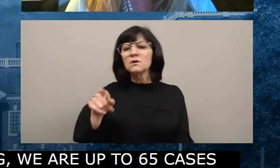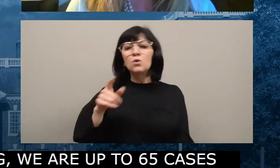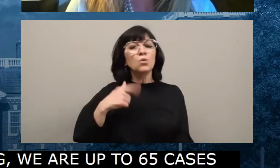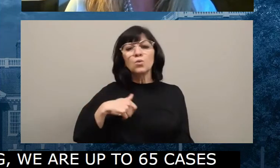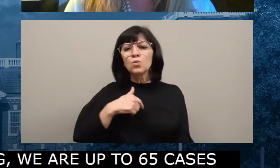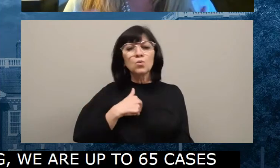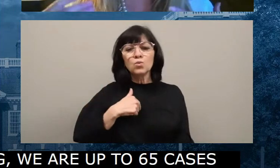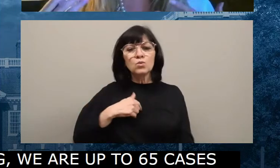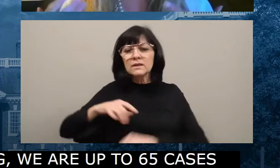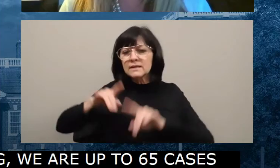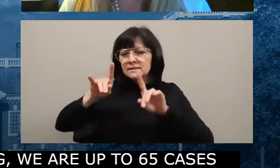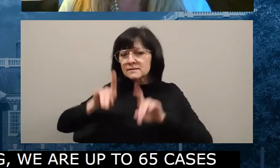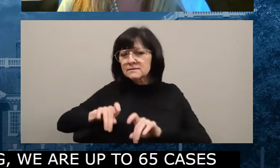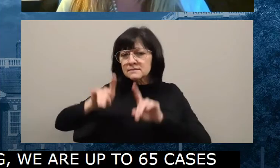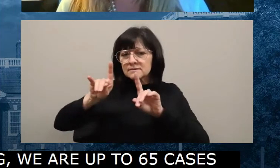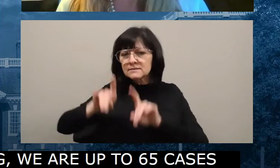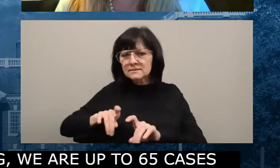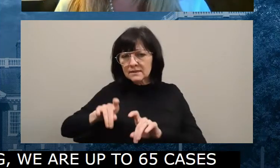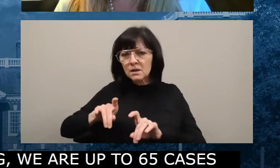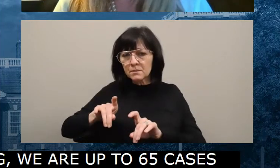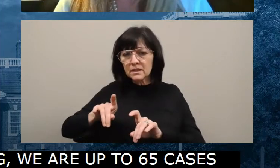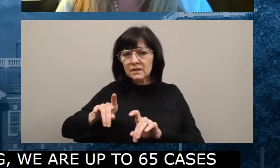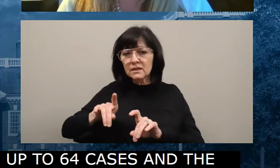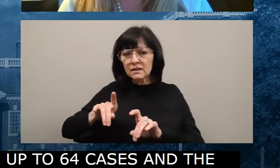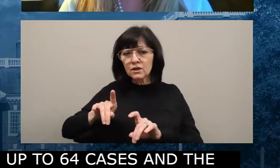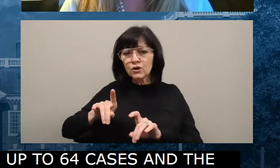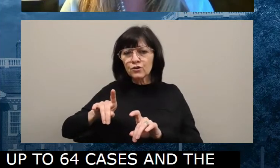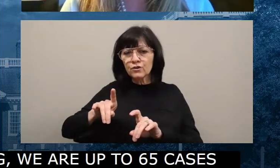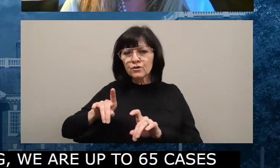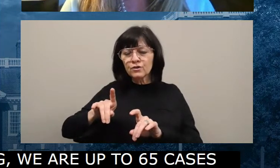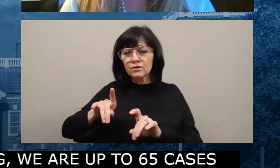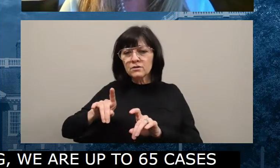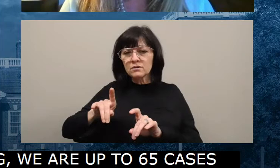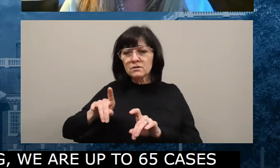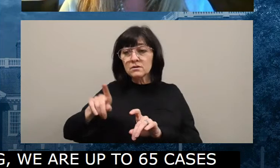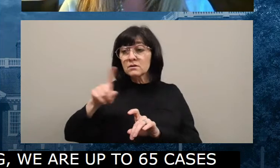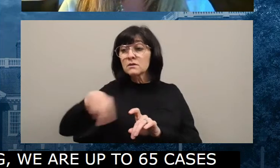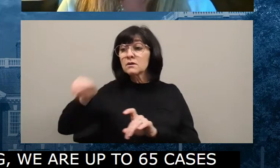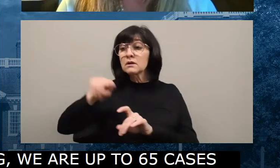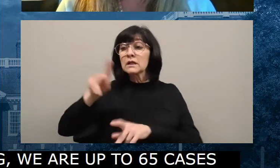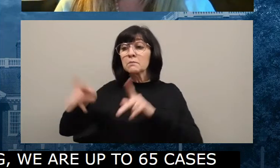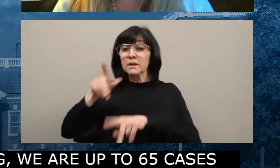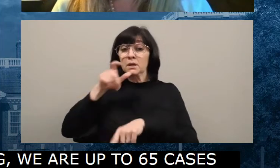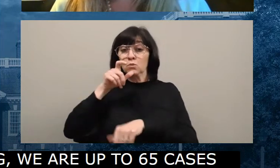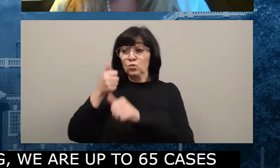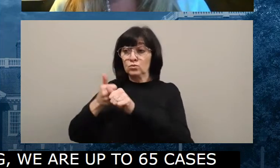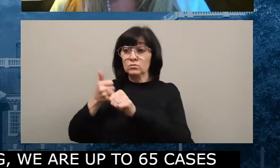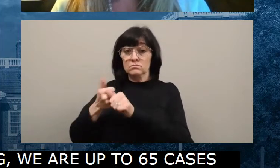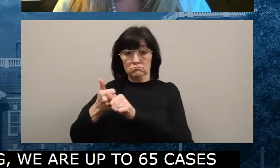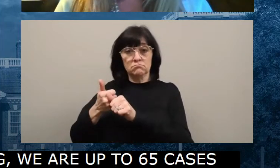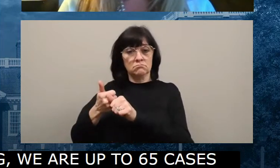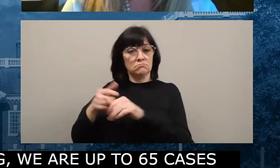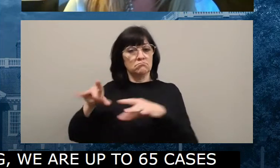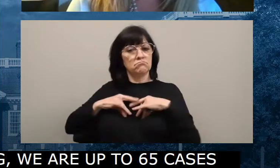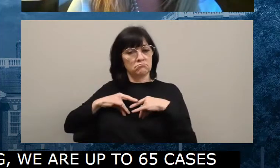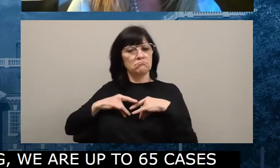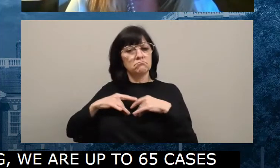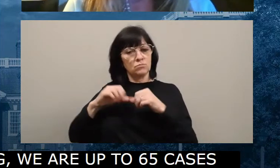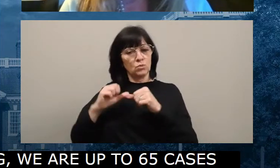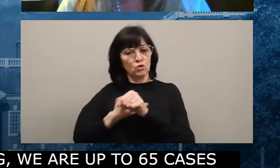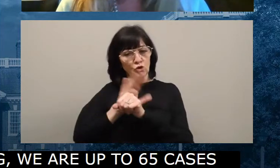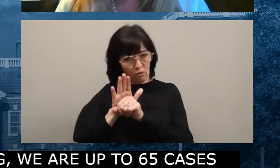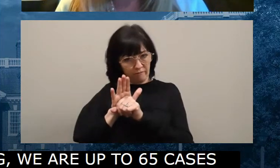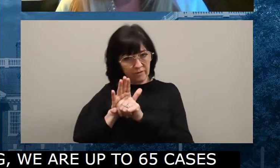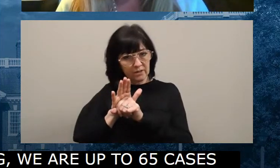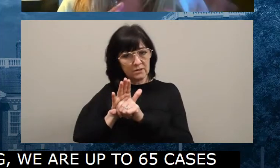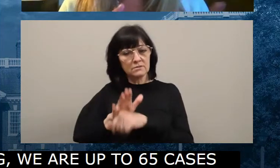sampling just a small percentage of positive cases in our state, in our